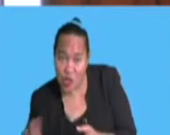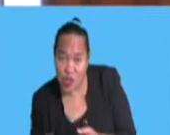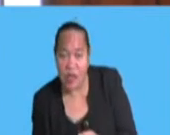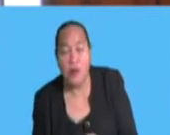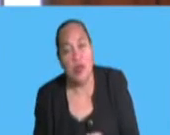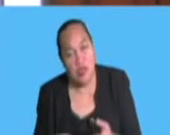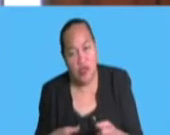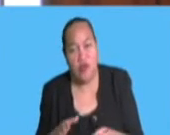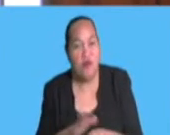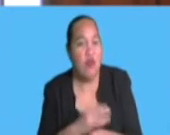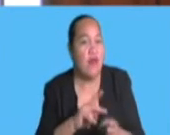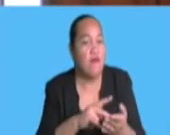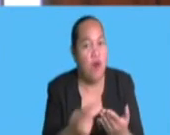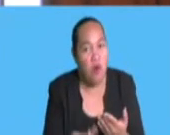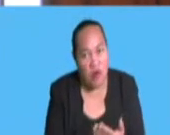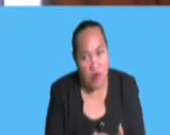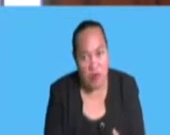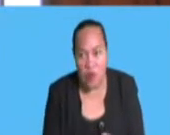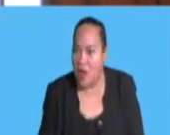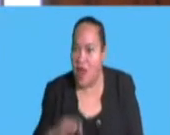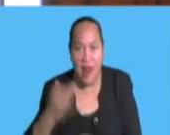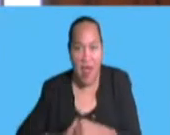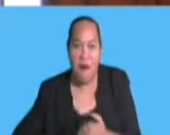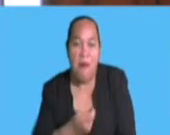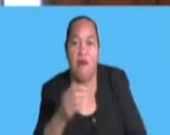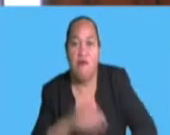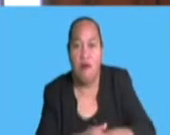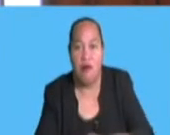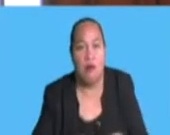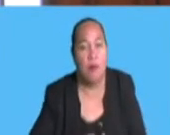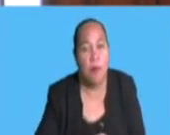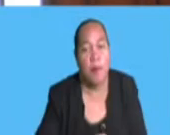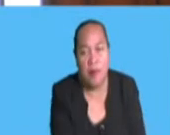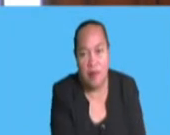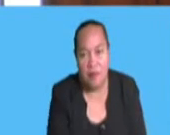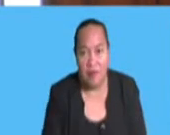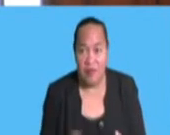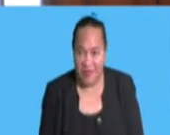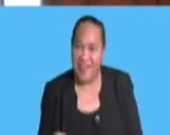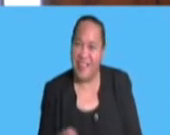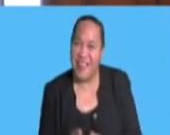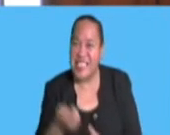funding the ministerial programs that were never paid out in full. Now, this 61%